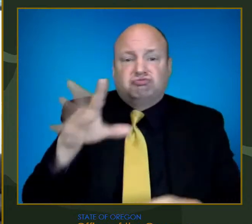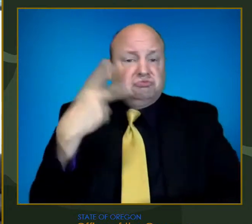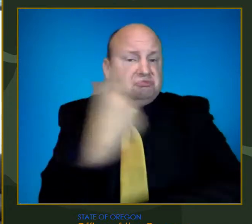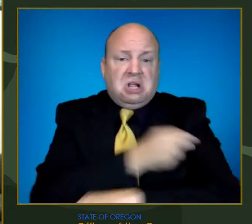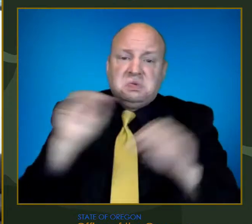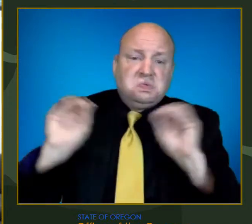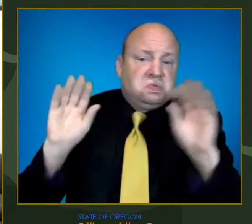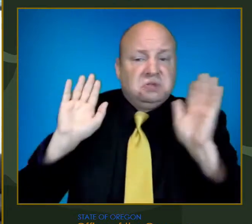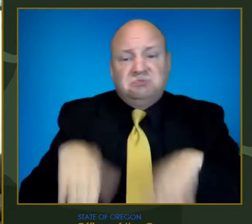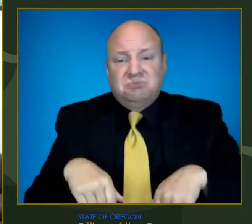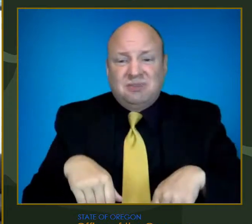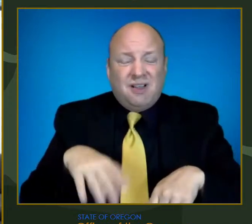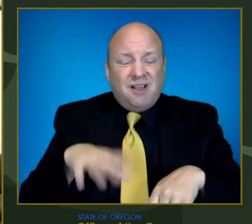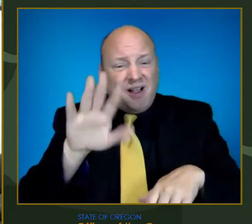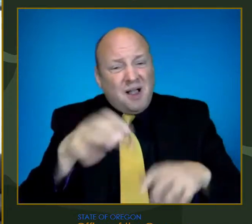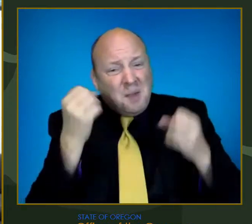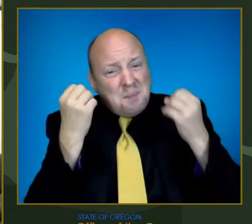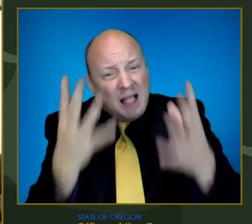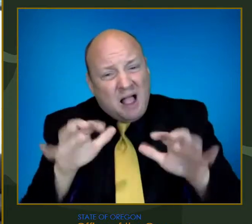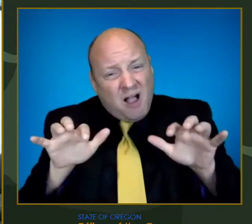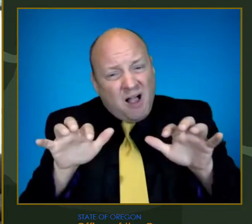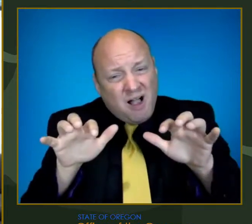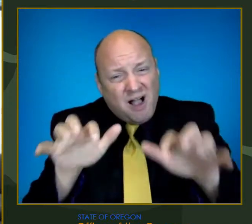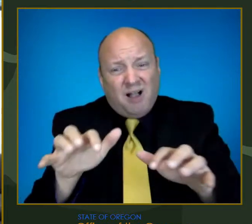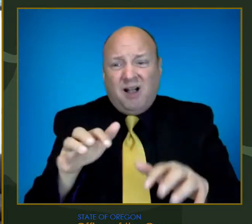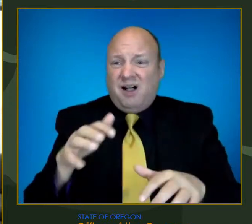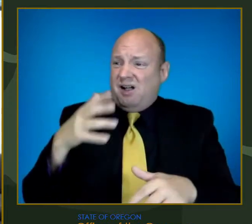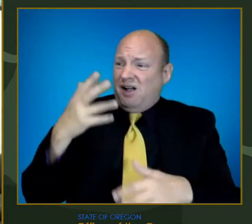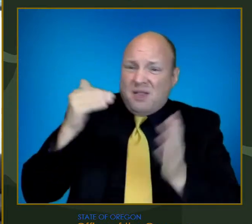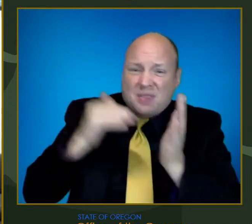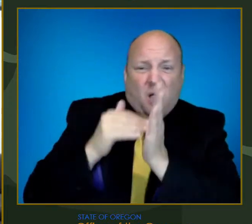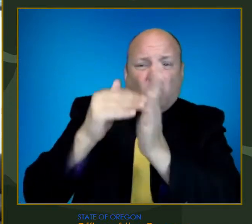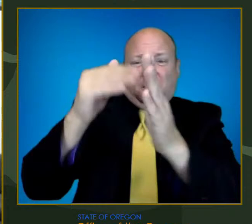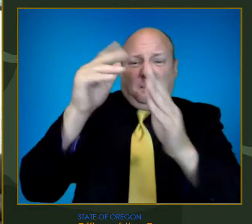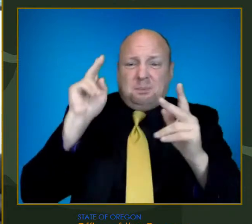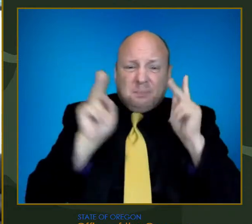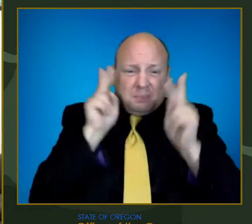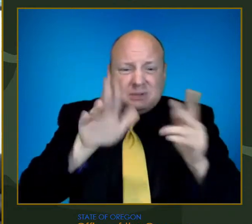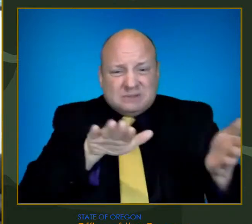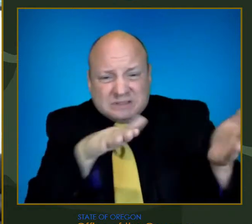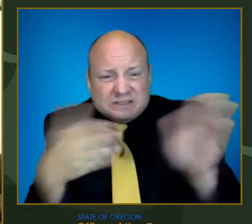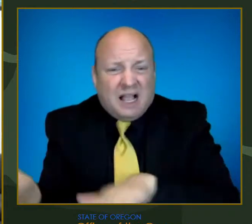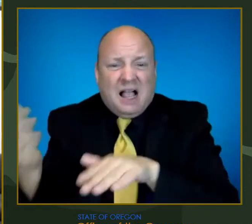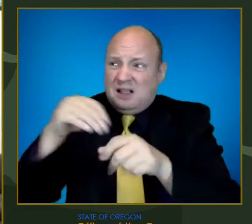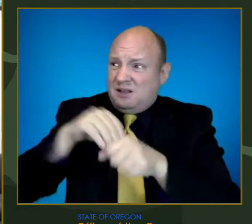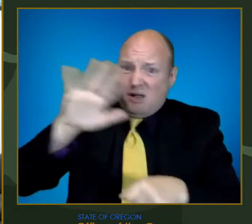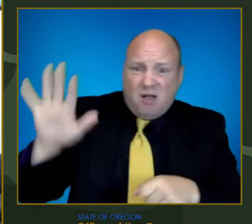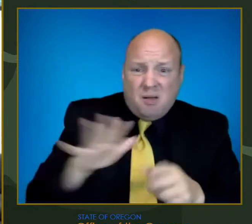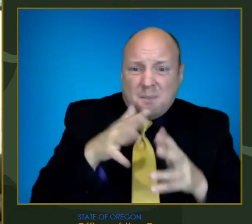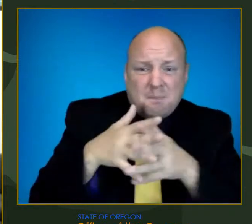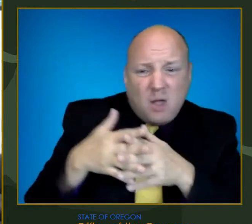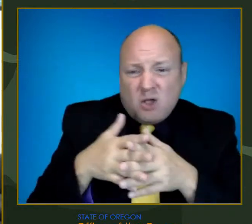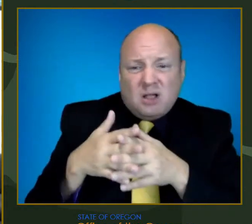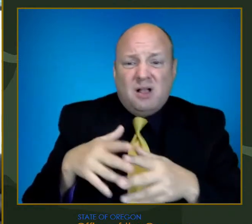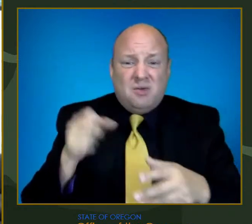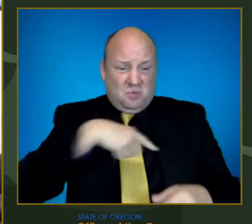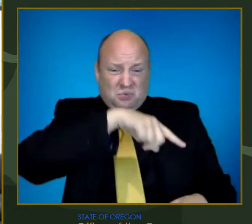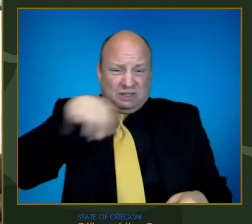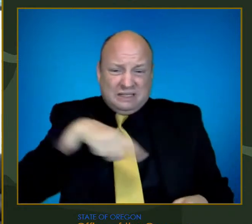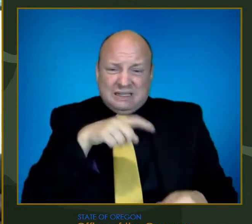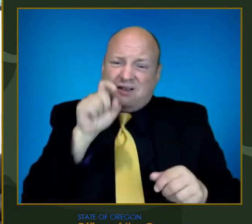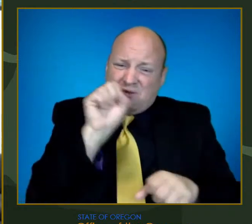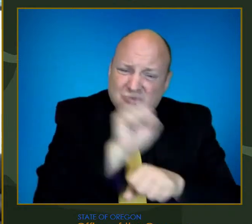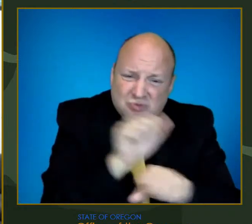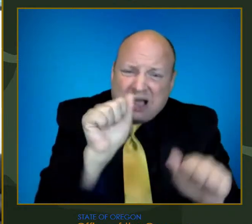Oregonians. State health officials are working desperately alongside hospital administrators and staff to keep Oregon hospitals staffed